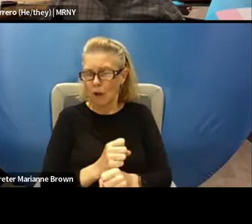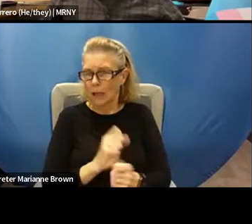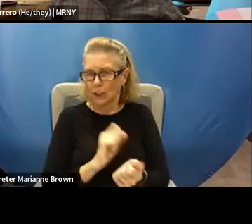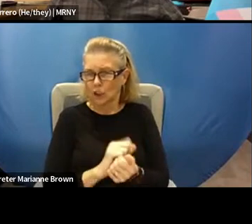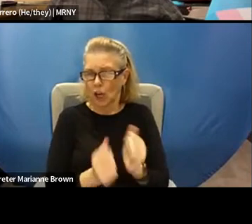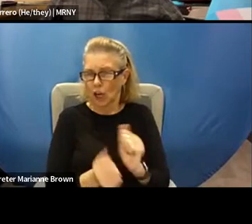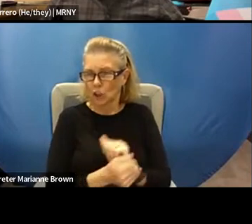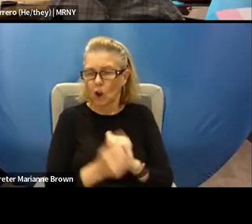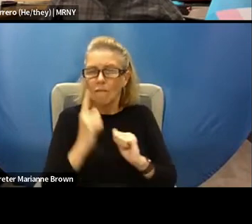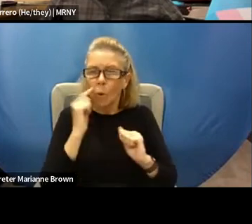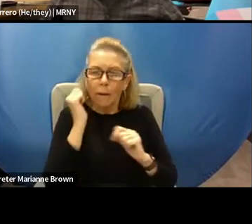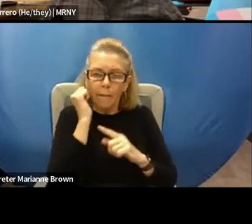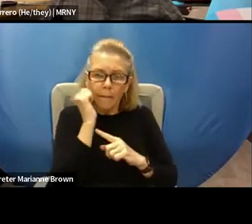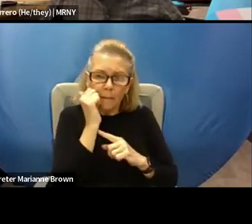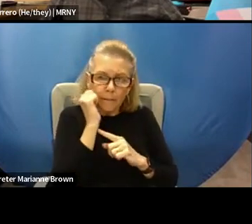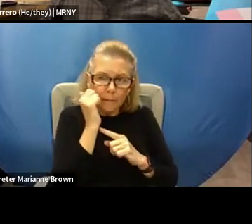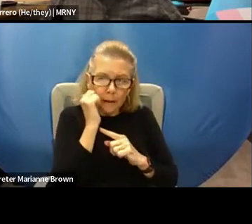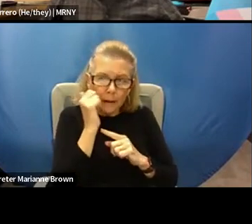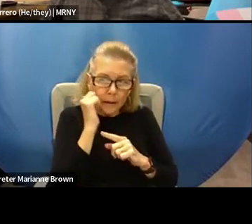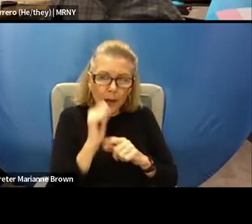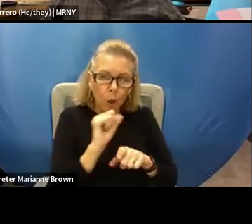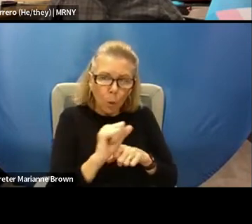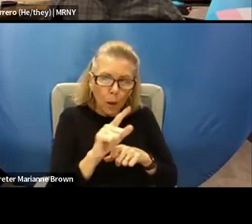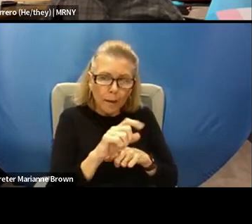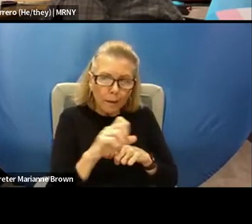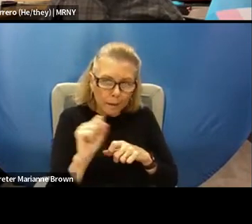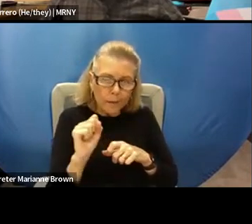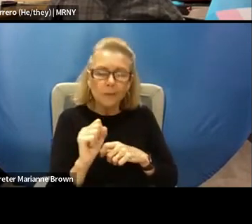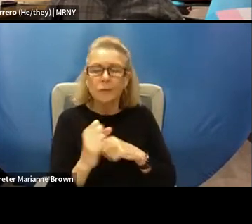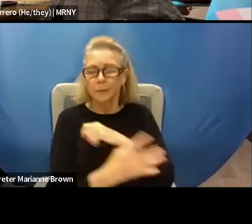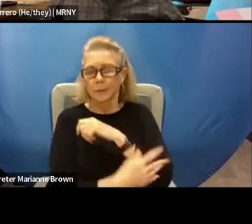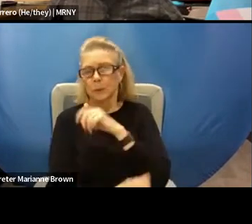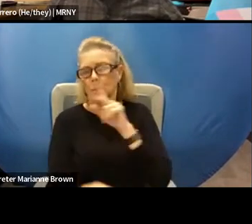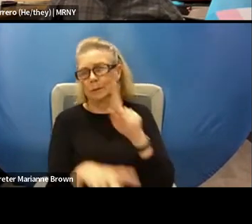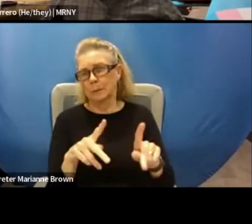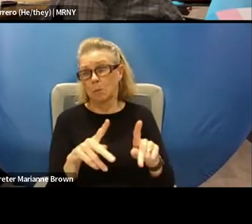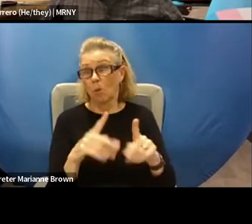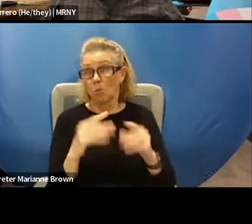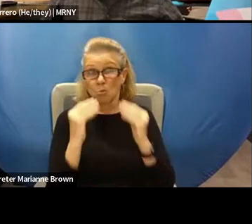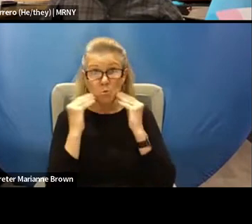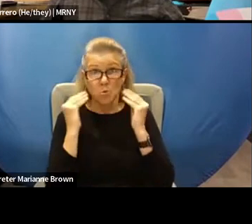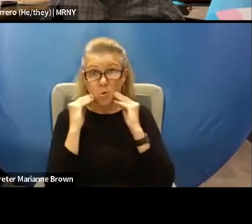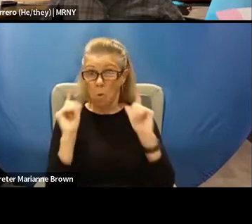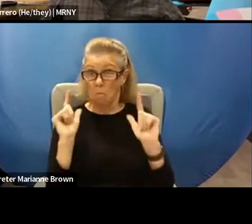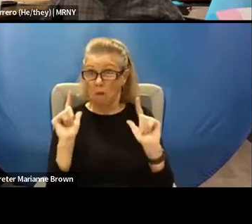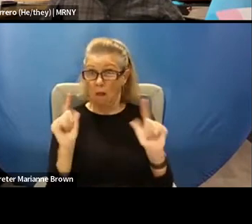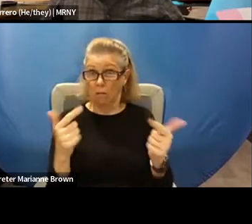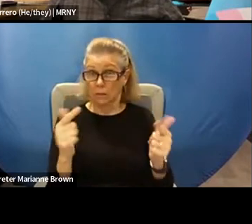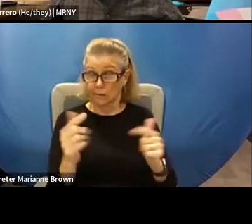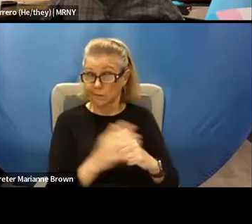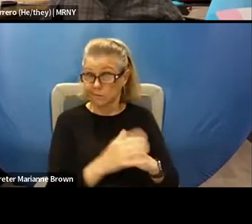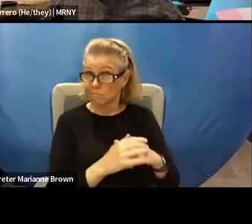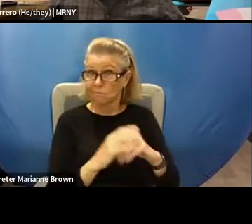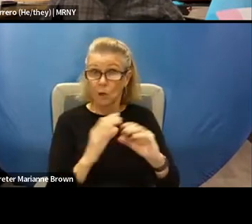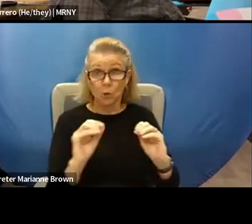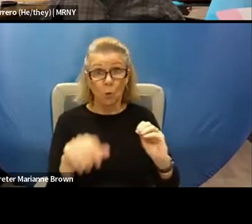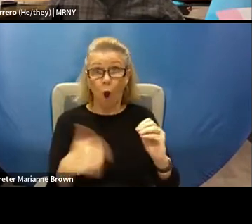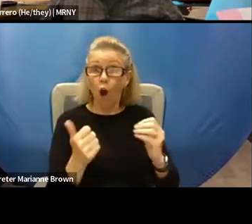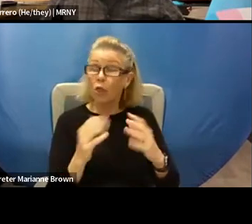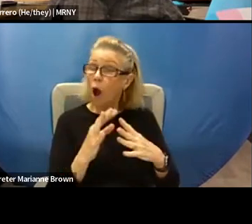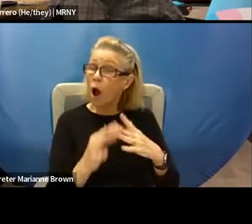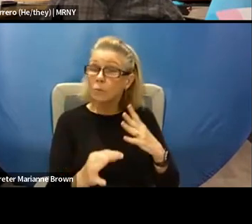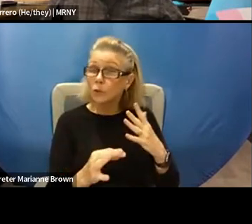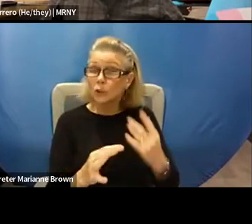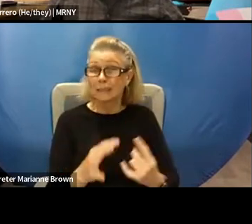everyday, working class, poor people who are homeless, who have no other option but to engage in